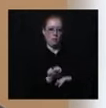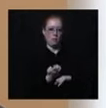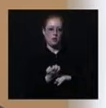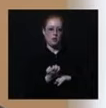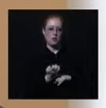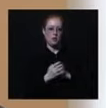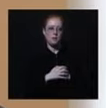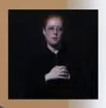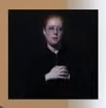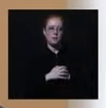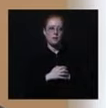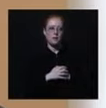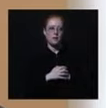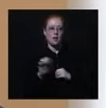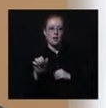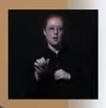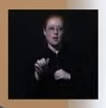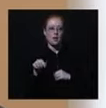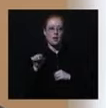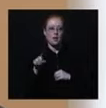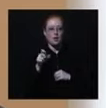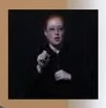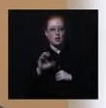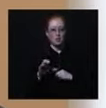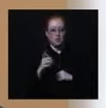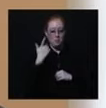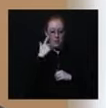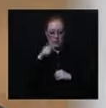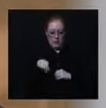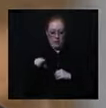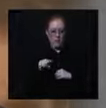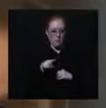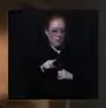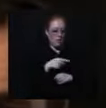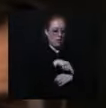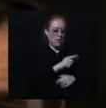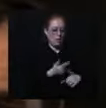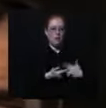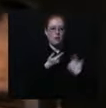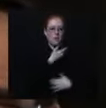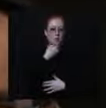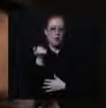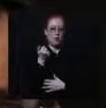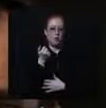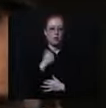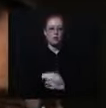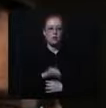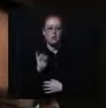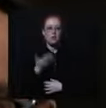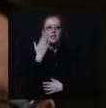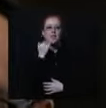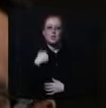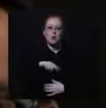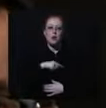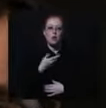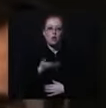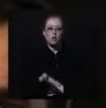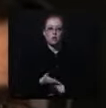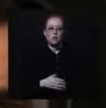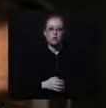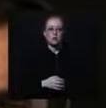now thanks to DRC, those people are now living better lives. That's why we're there. A big reason why we're there is that we